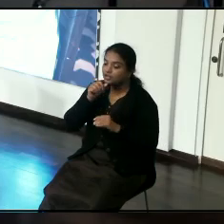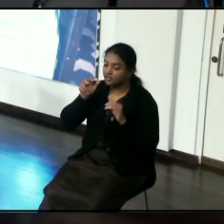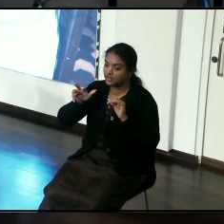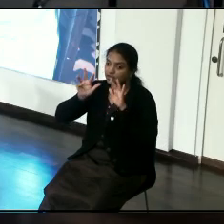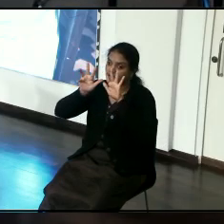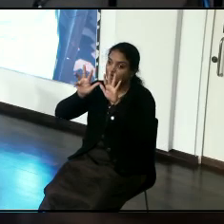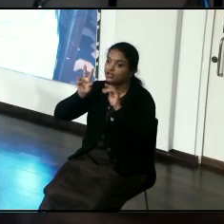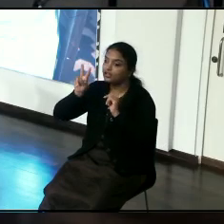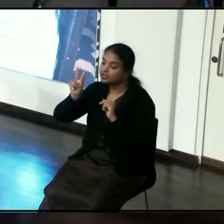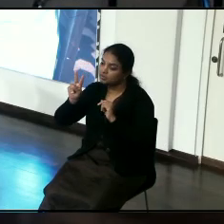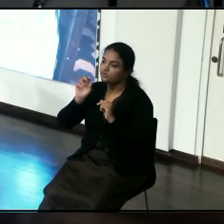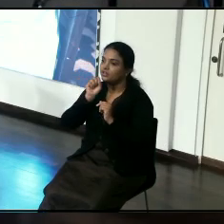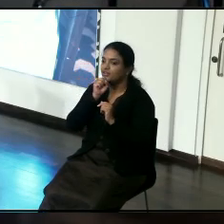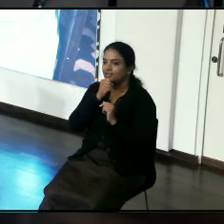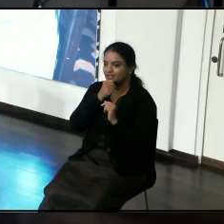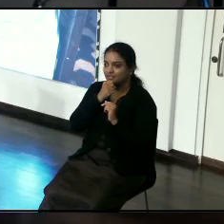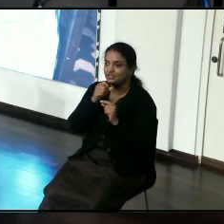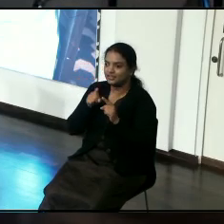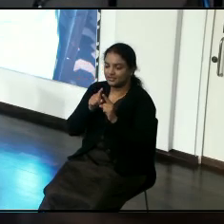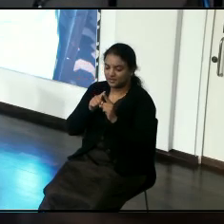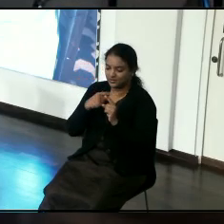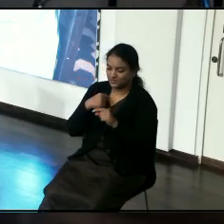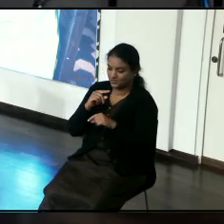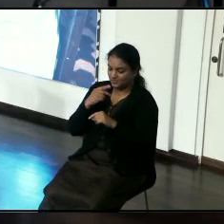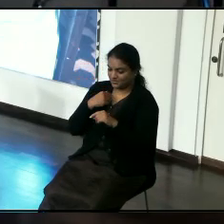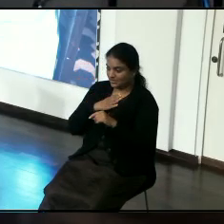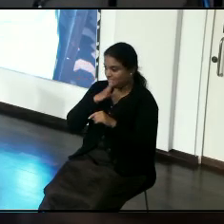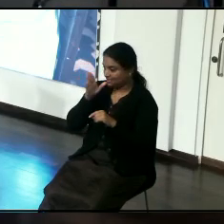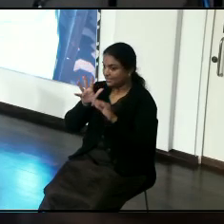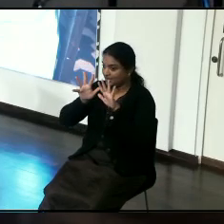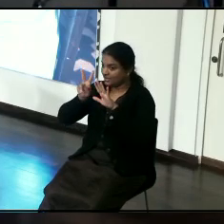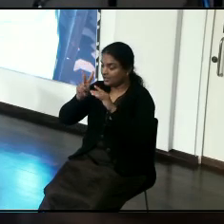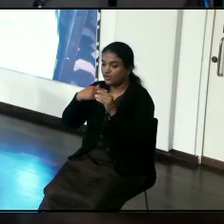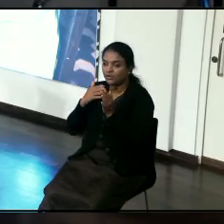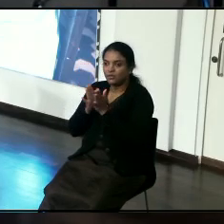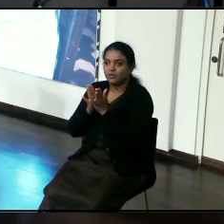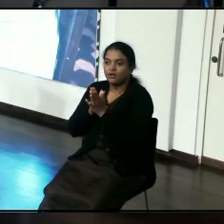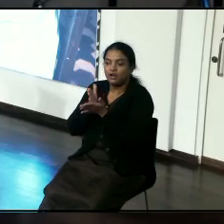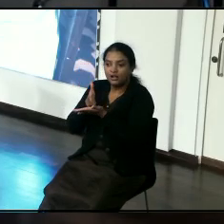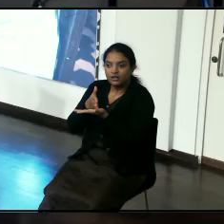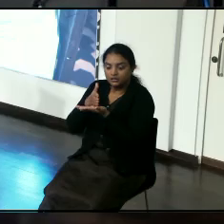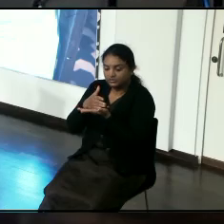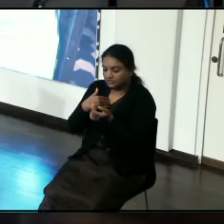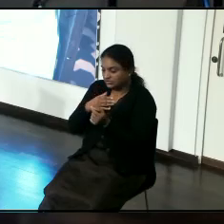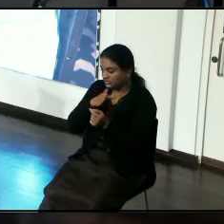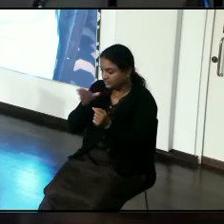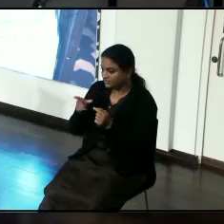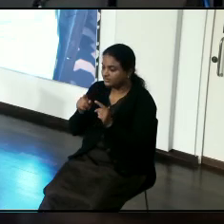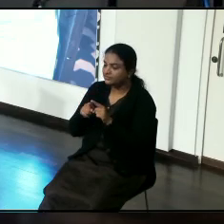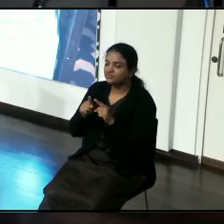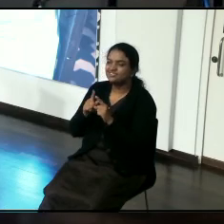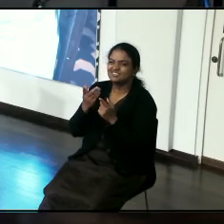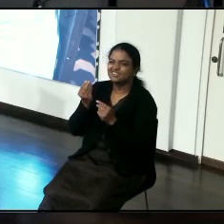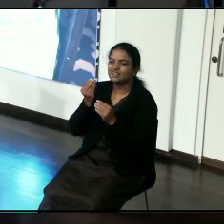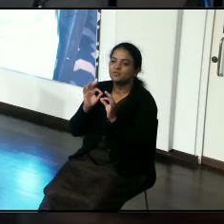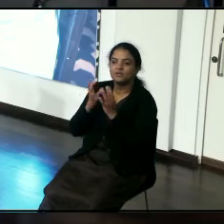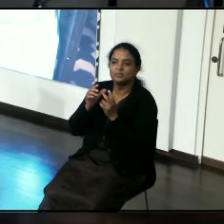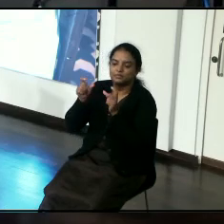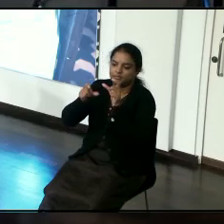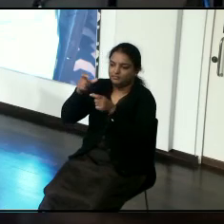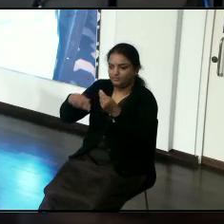it was very special. Ulka and I were invited to his 92nd birthday. There was only immediate family present.